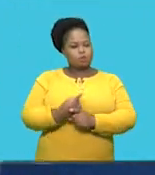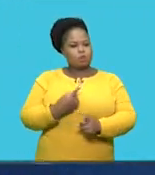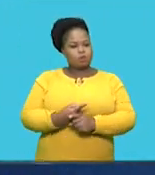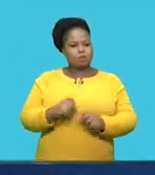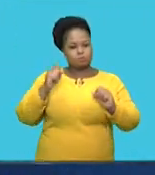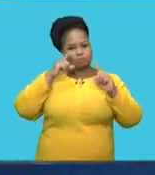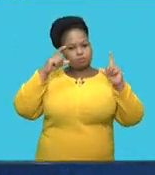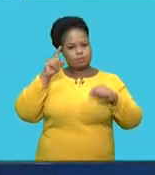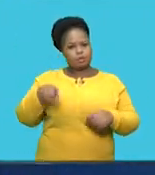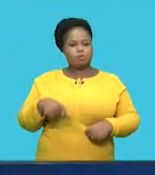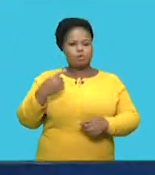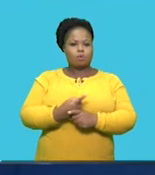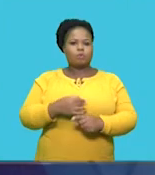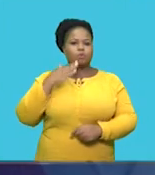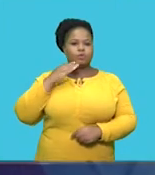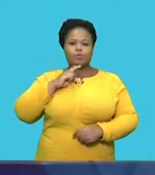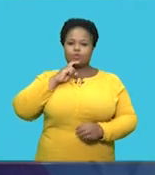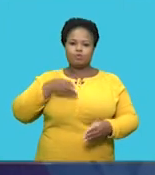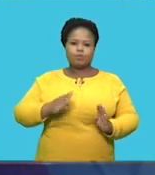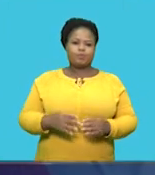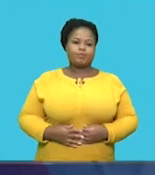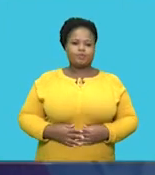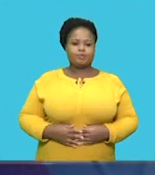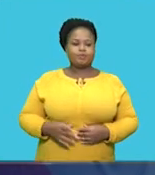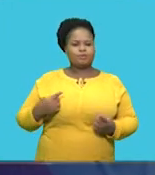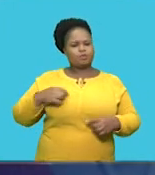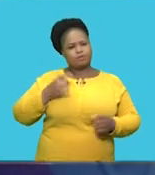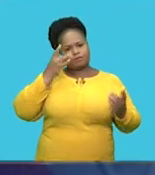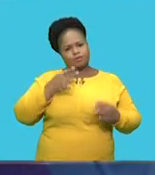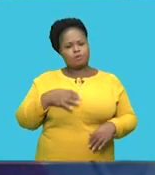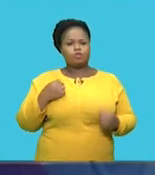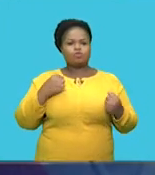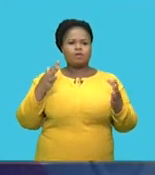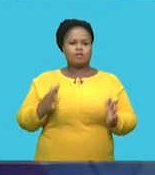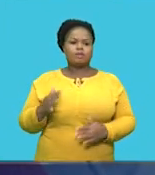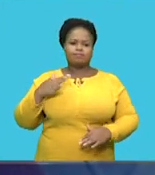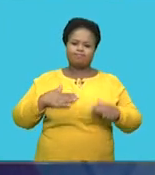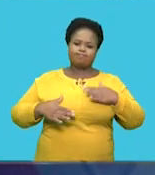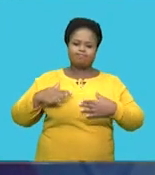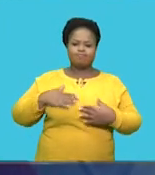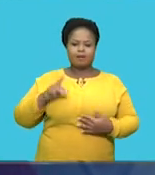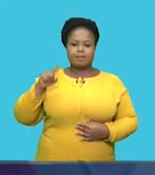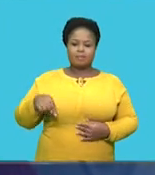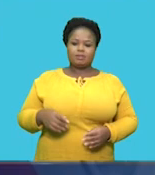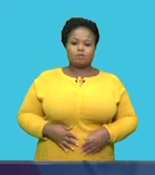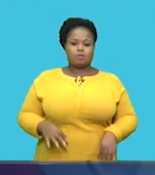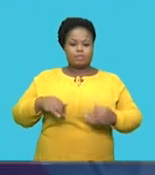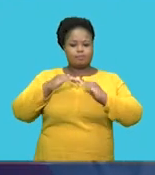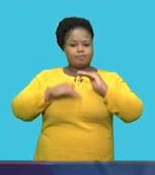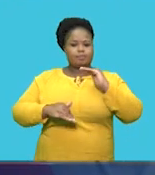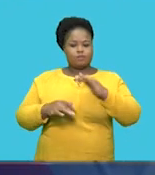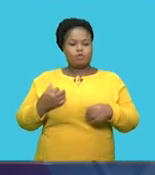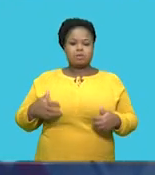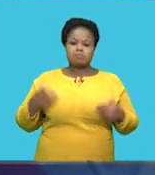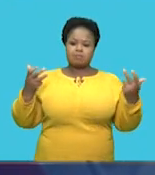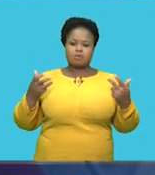tsohle tshebedisong ya mebila. We are saying to drivers, be patient with each other, let us reduce the rate of